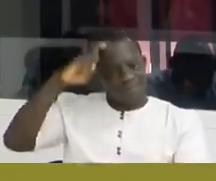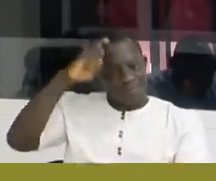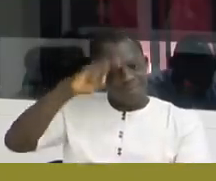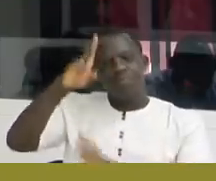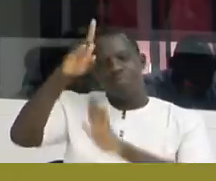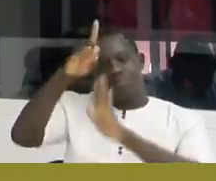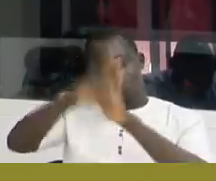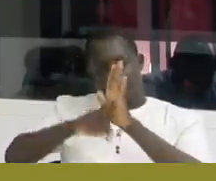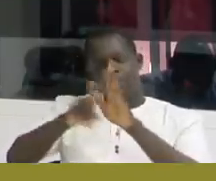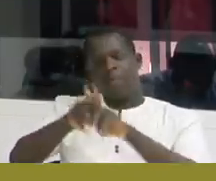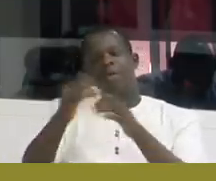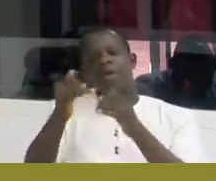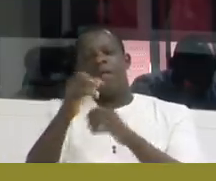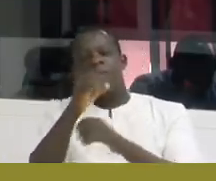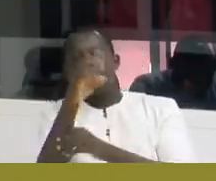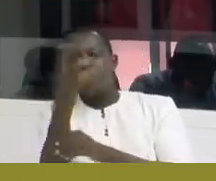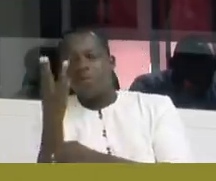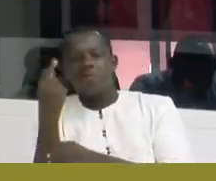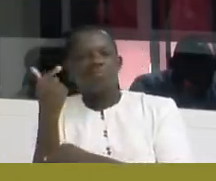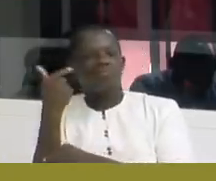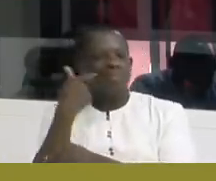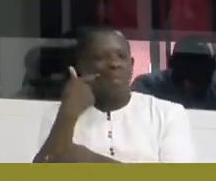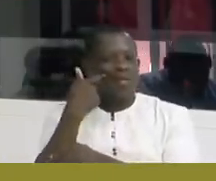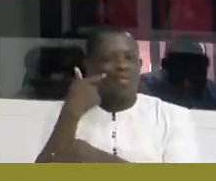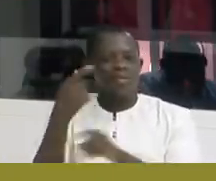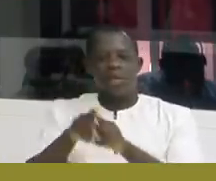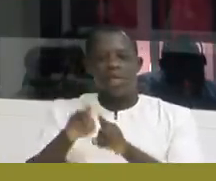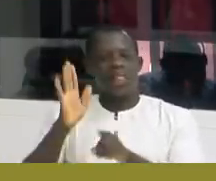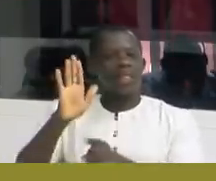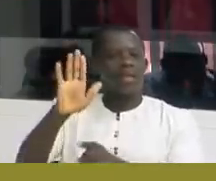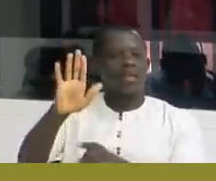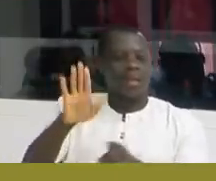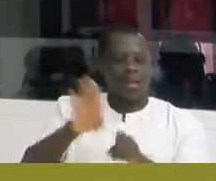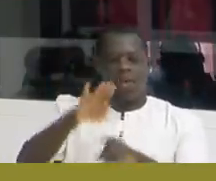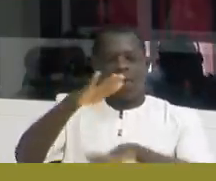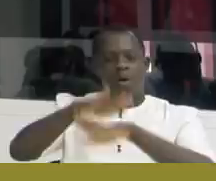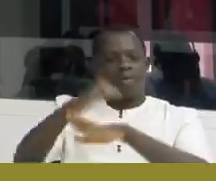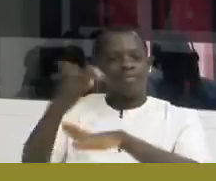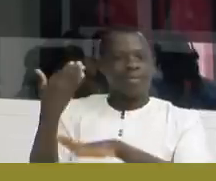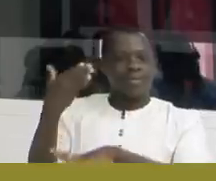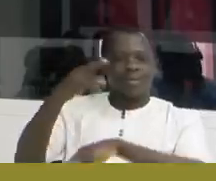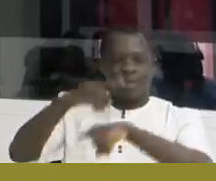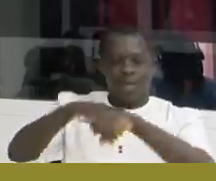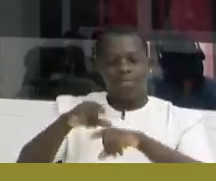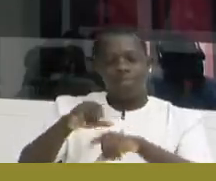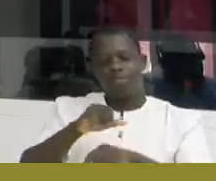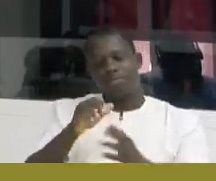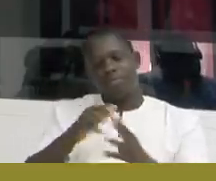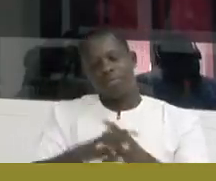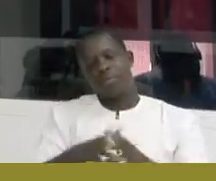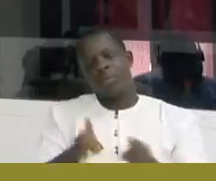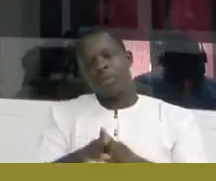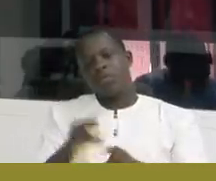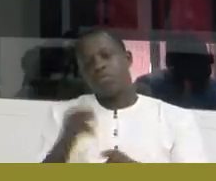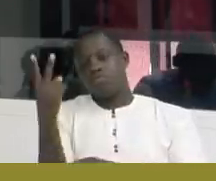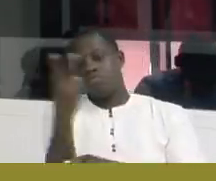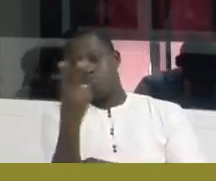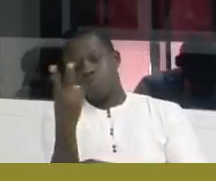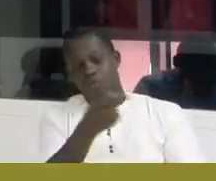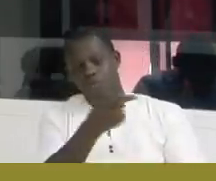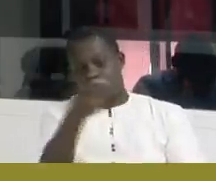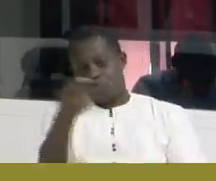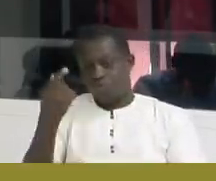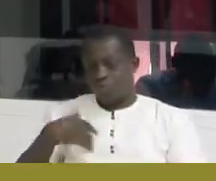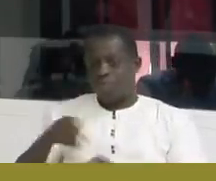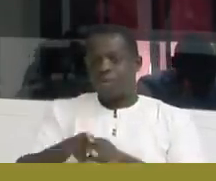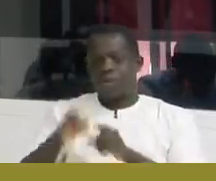which was a few days later. But at that time, he said, the two of you planned